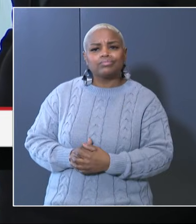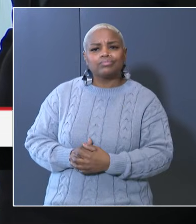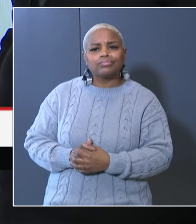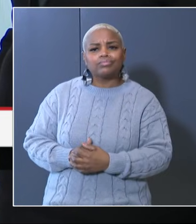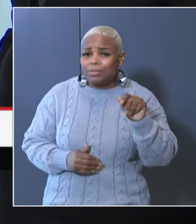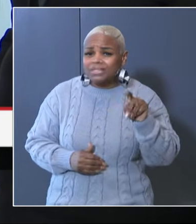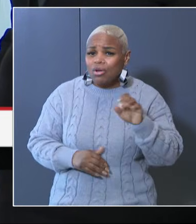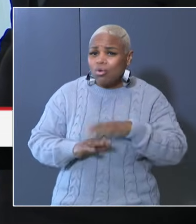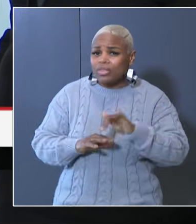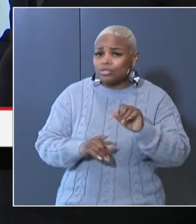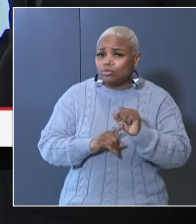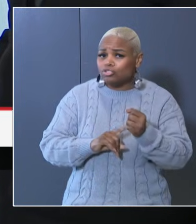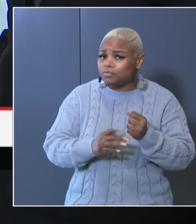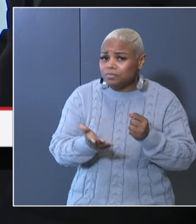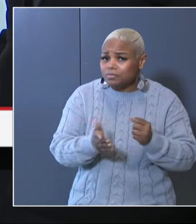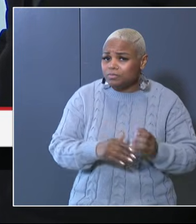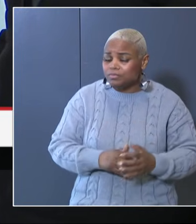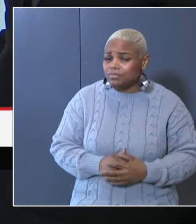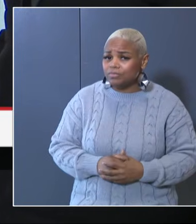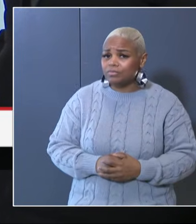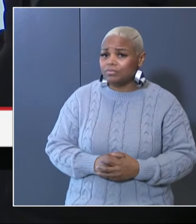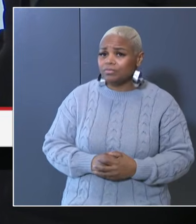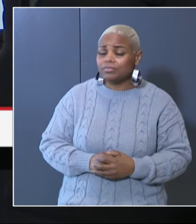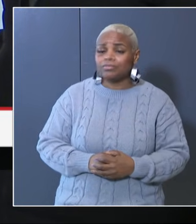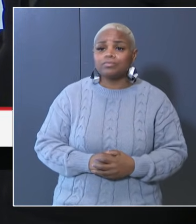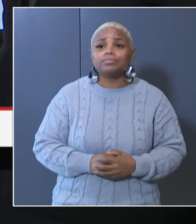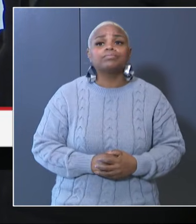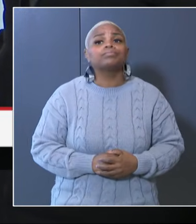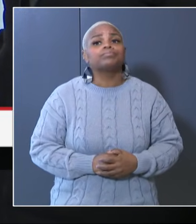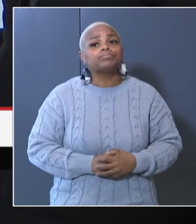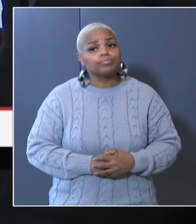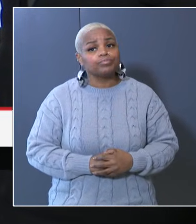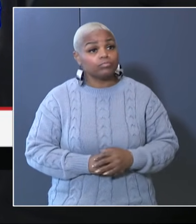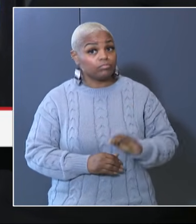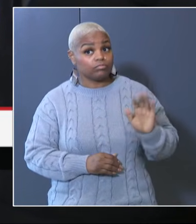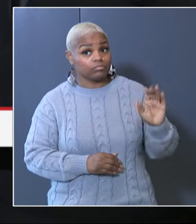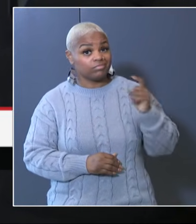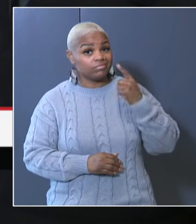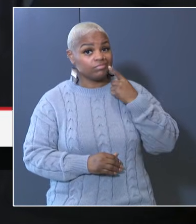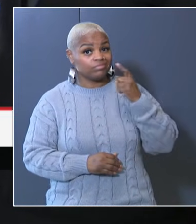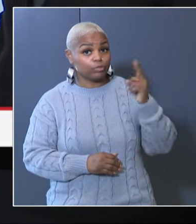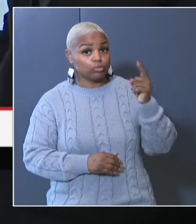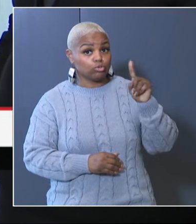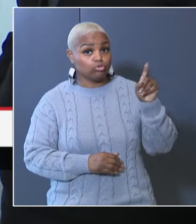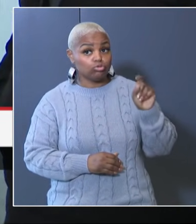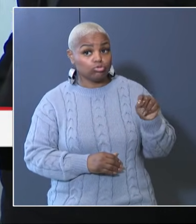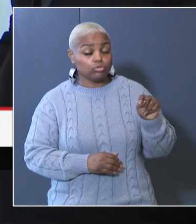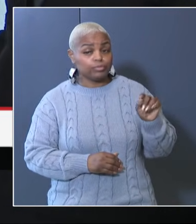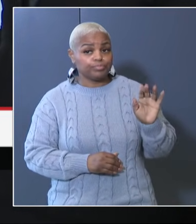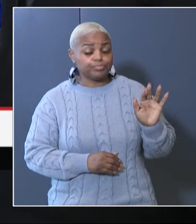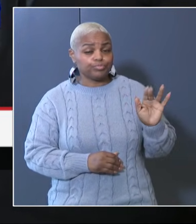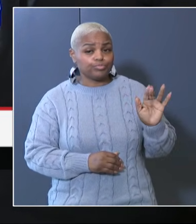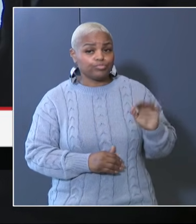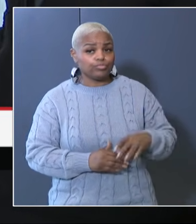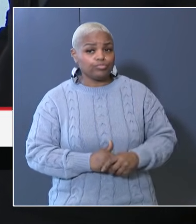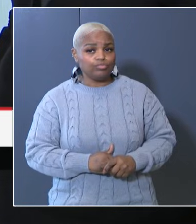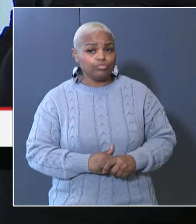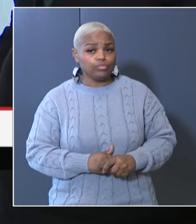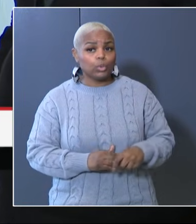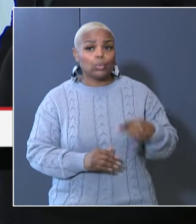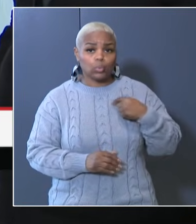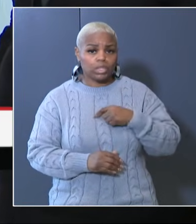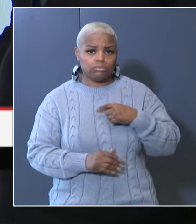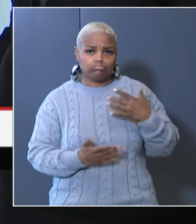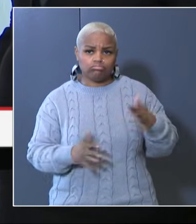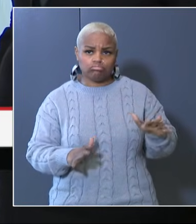situations. Your first question was, we had two schools that had a heating issue. One